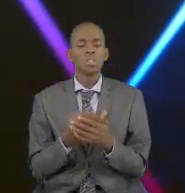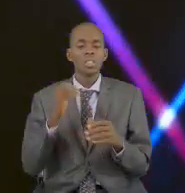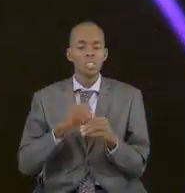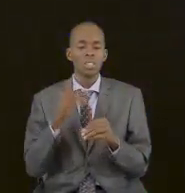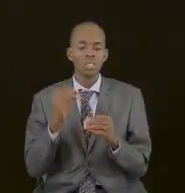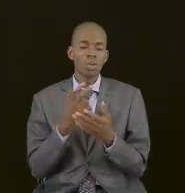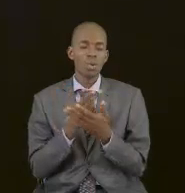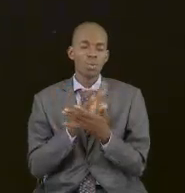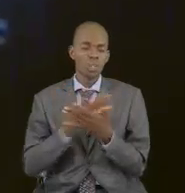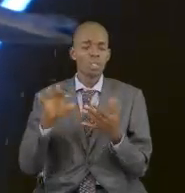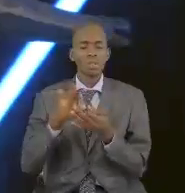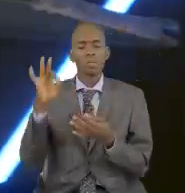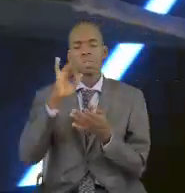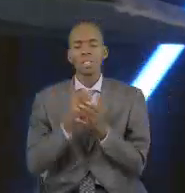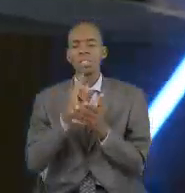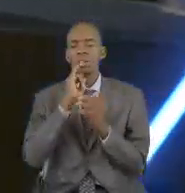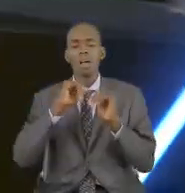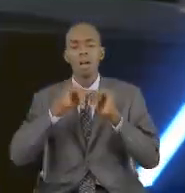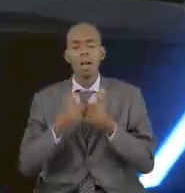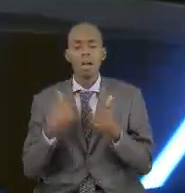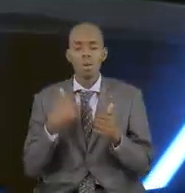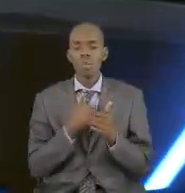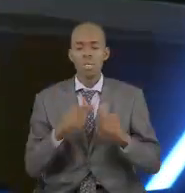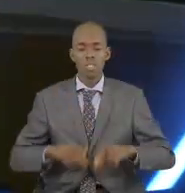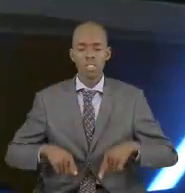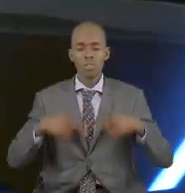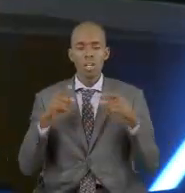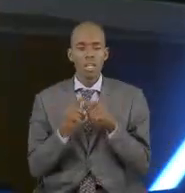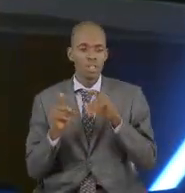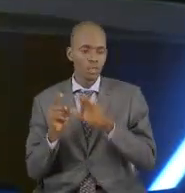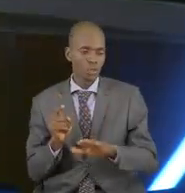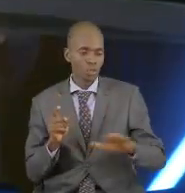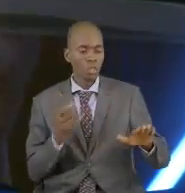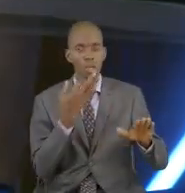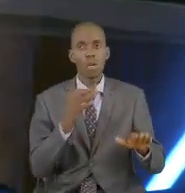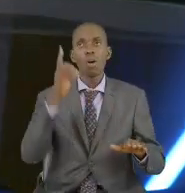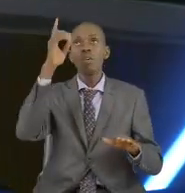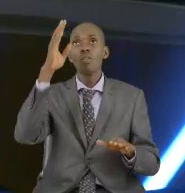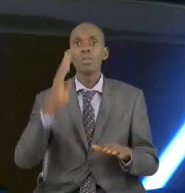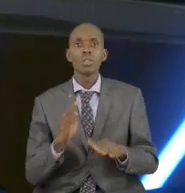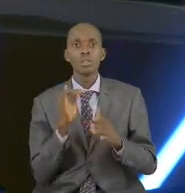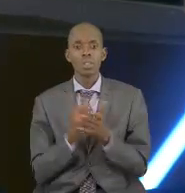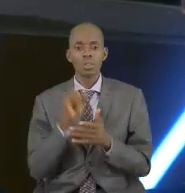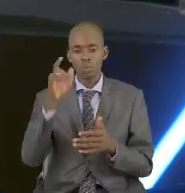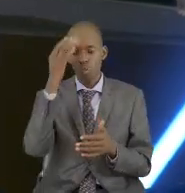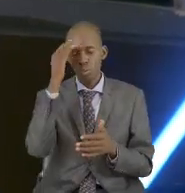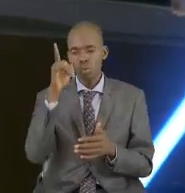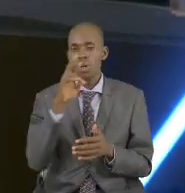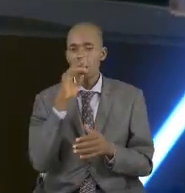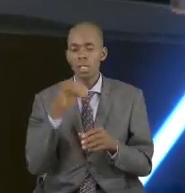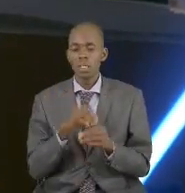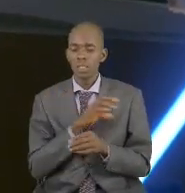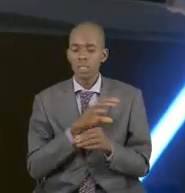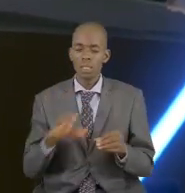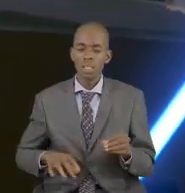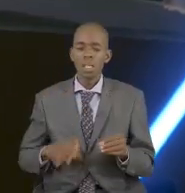Ghost. That's how we live as children of God, that you know you are in Christ, and the Holy